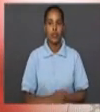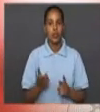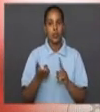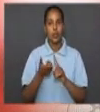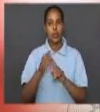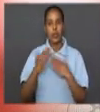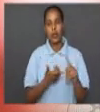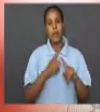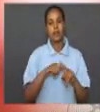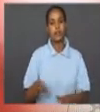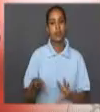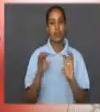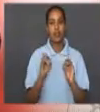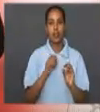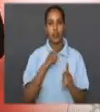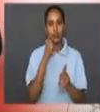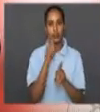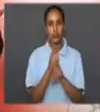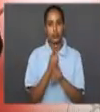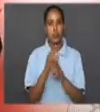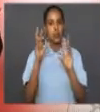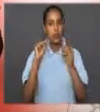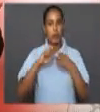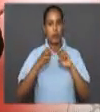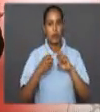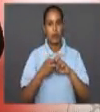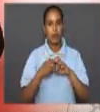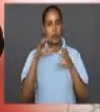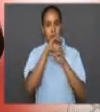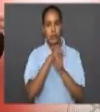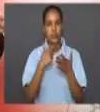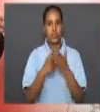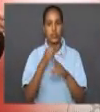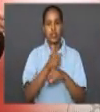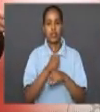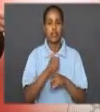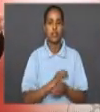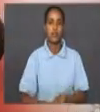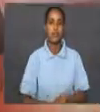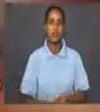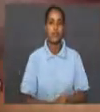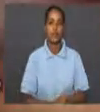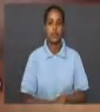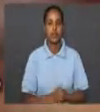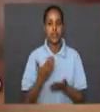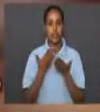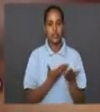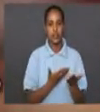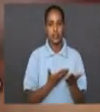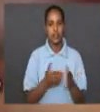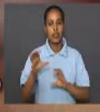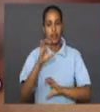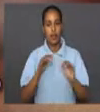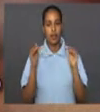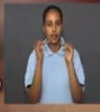Welcome back, students. I'm sure you had no trouble in completing this exercise. Here is the